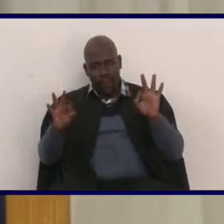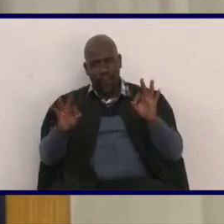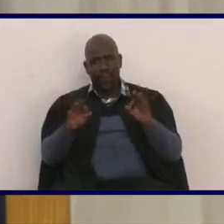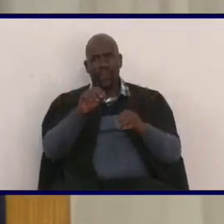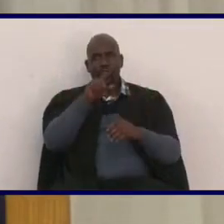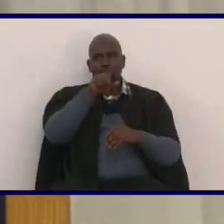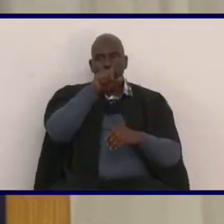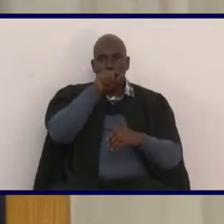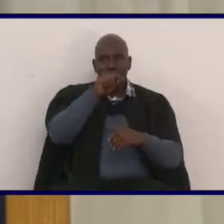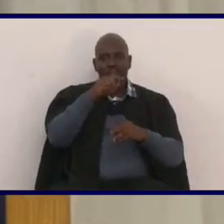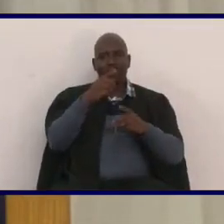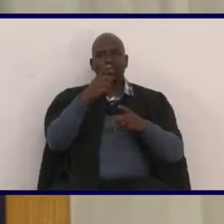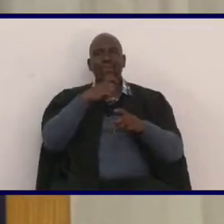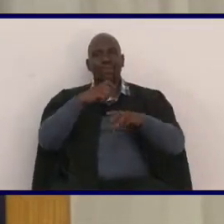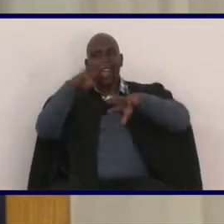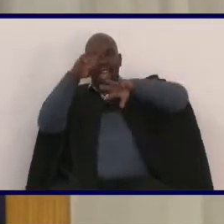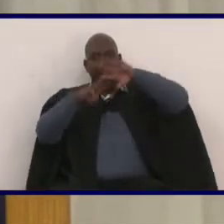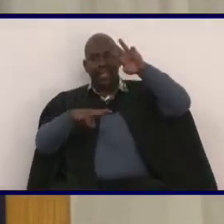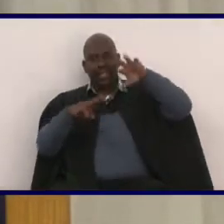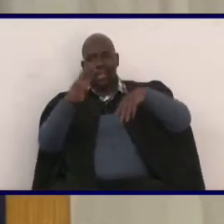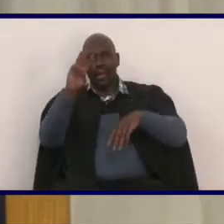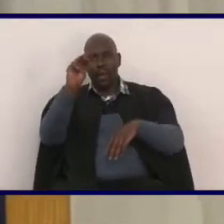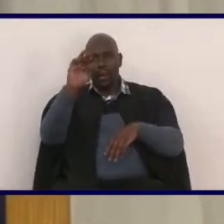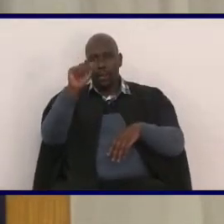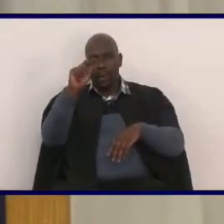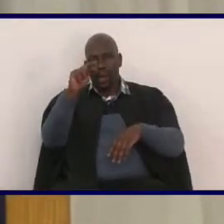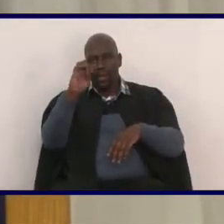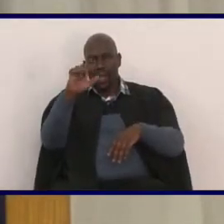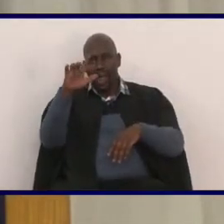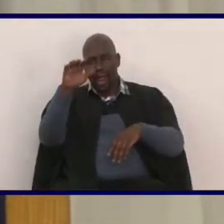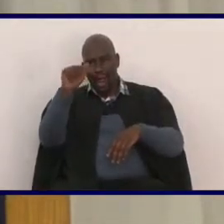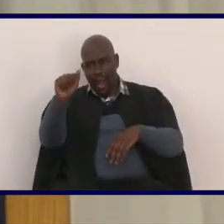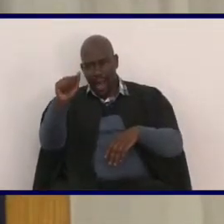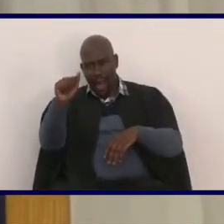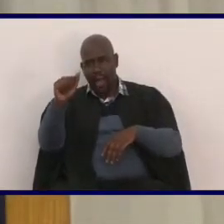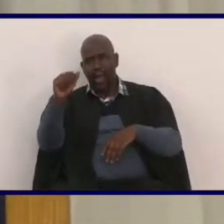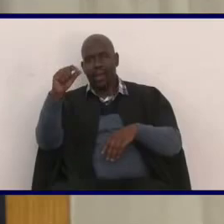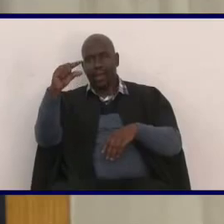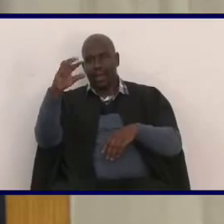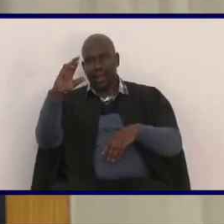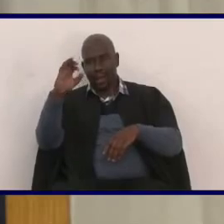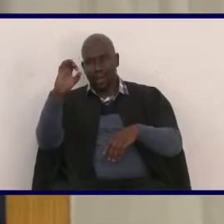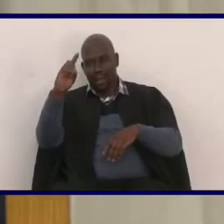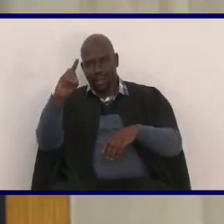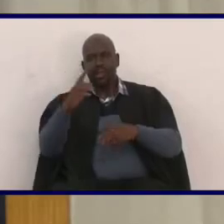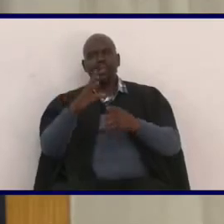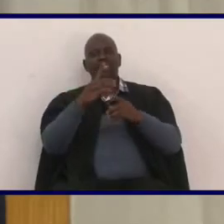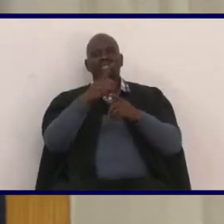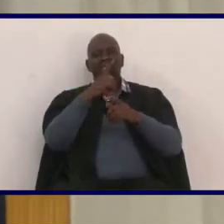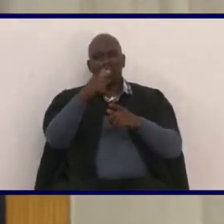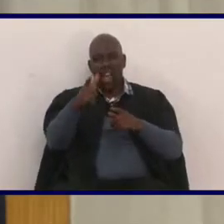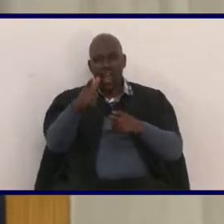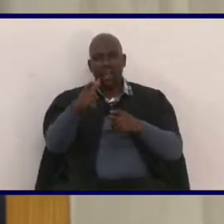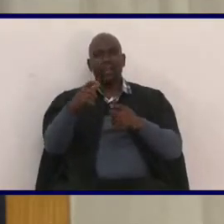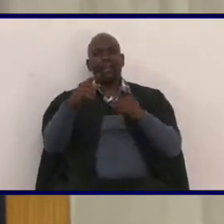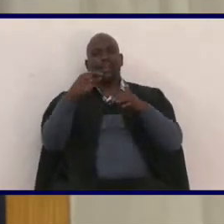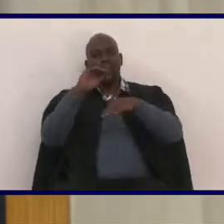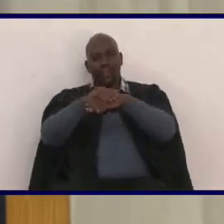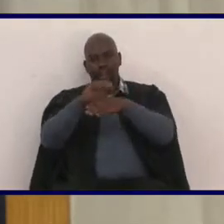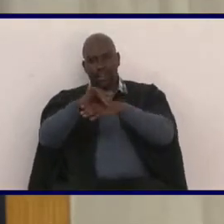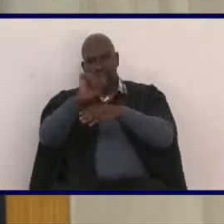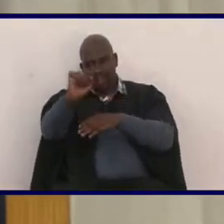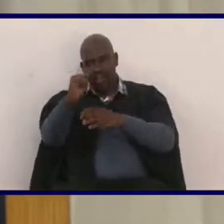hashtag #MandelaGrad and tell all your family and friends that the event is being live streamed on the university's YouTube